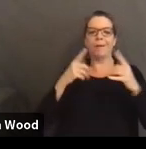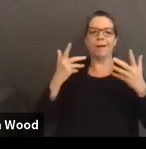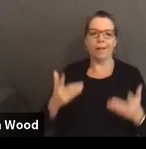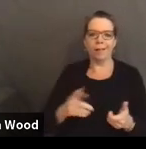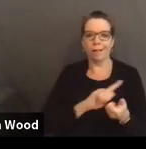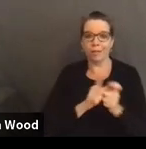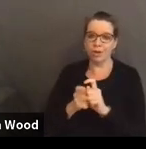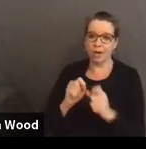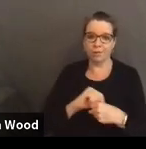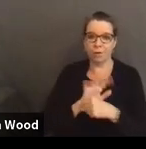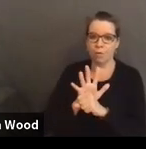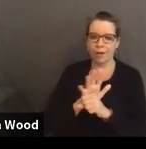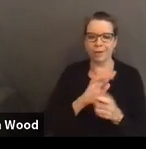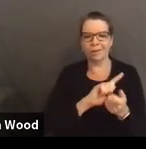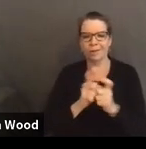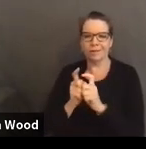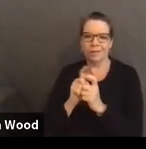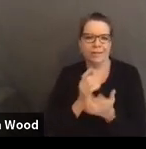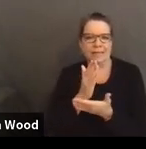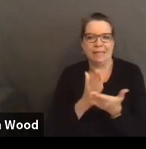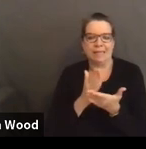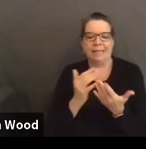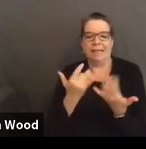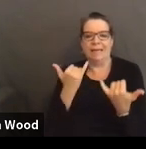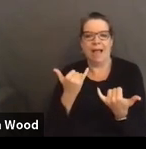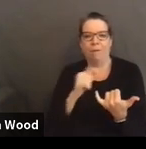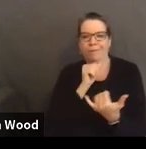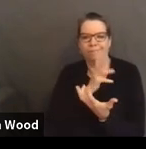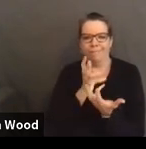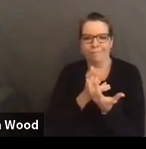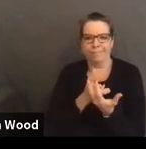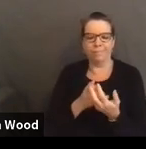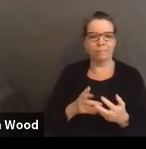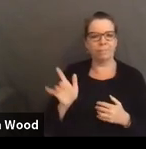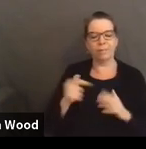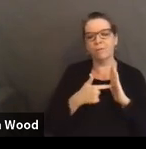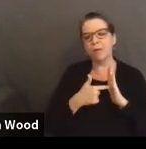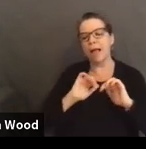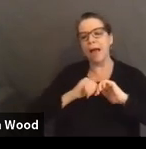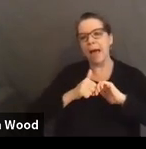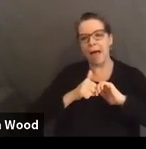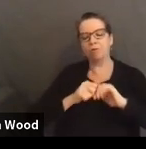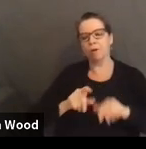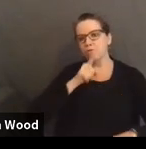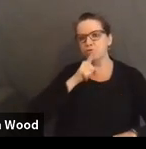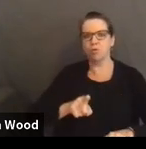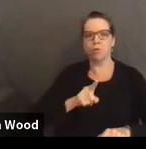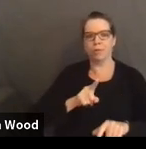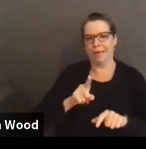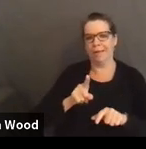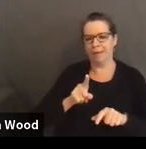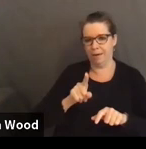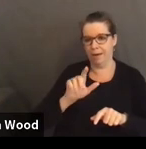some areas or with some components, like how to have truly